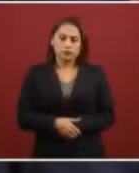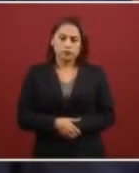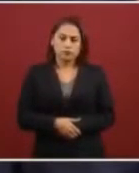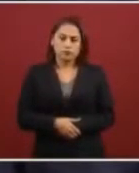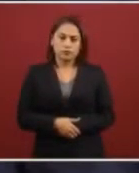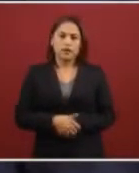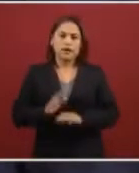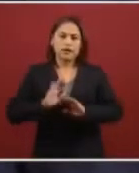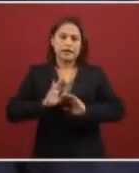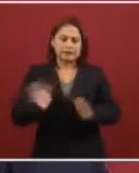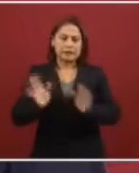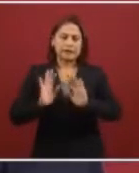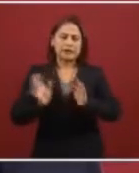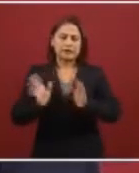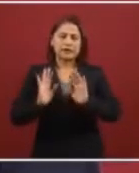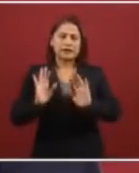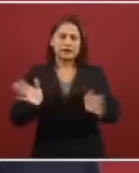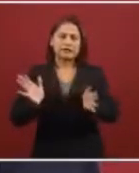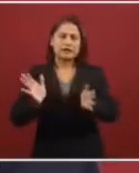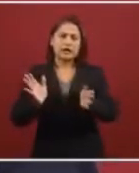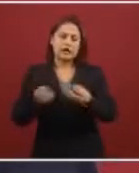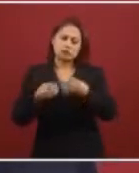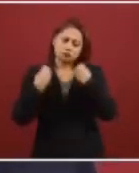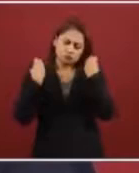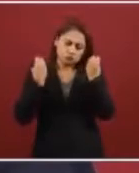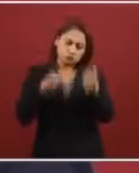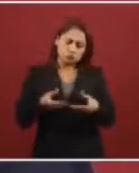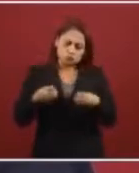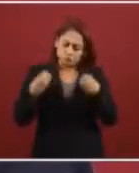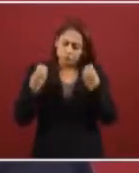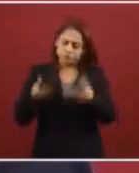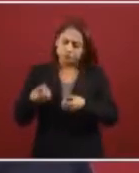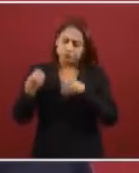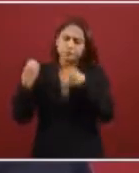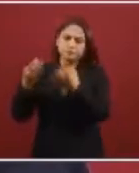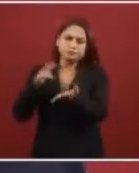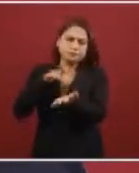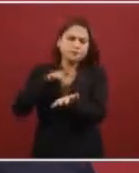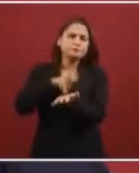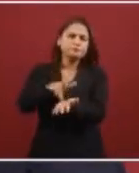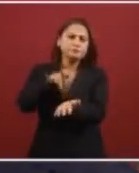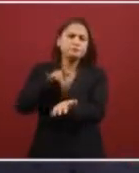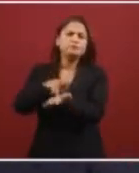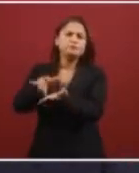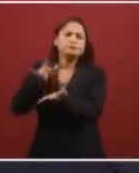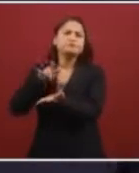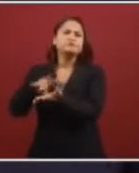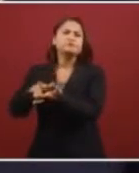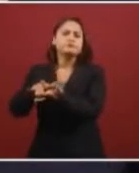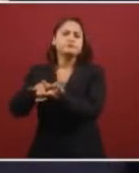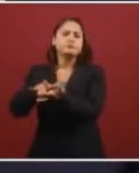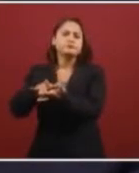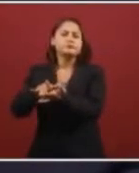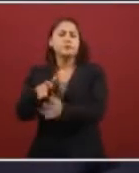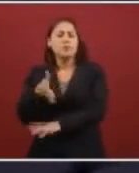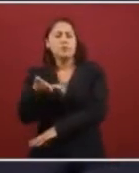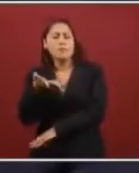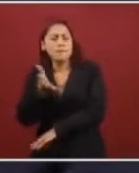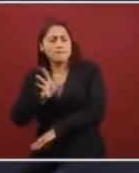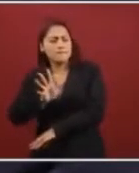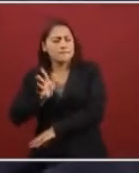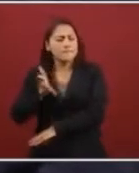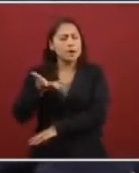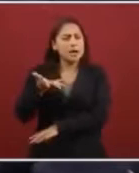están llegando apoyos. We've been giving support. Casi. Are giving support la